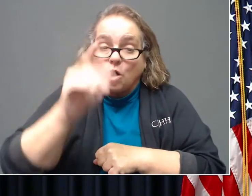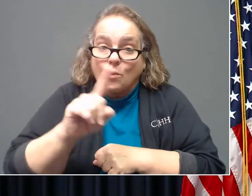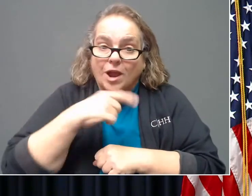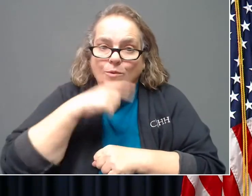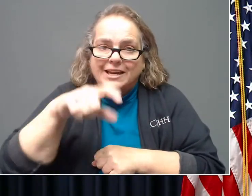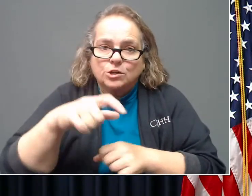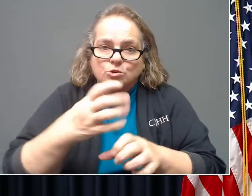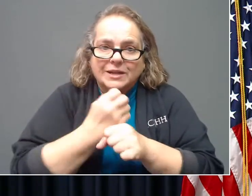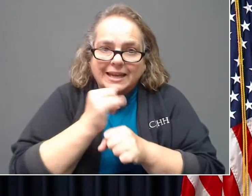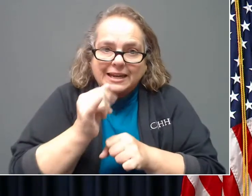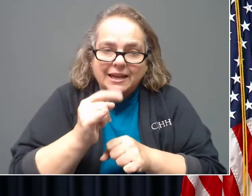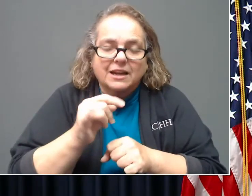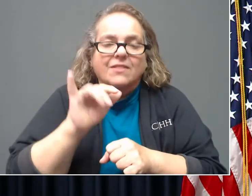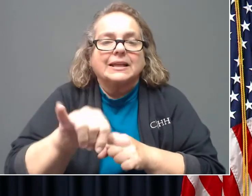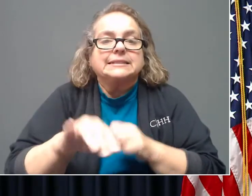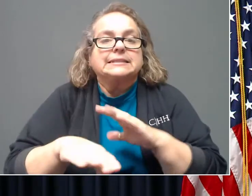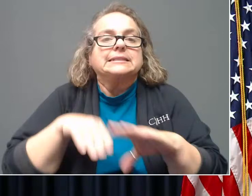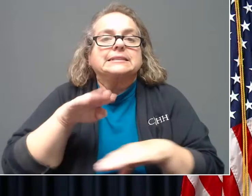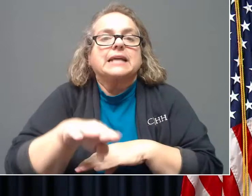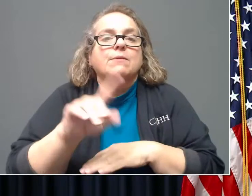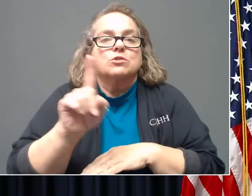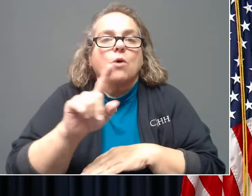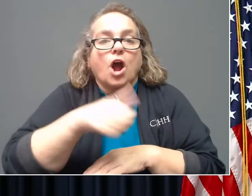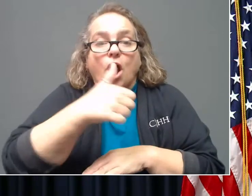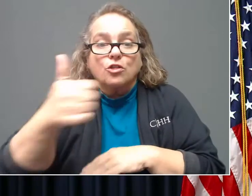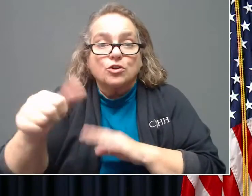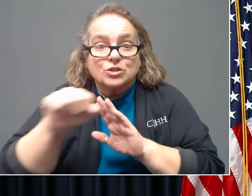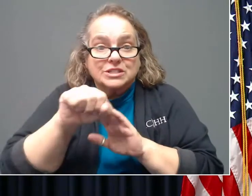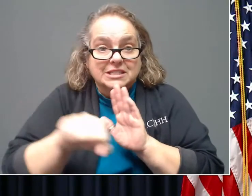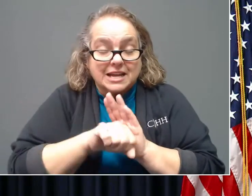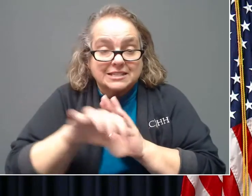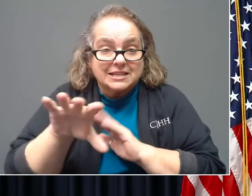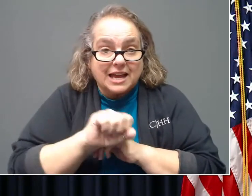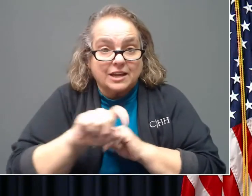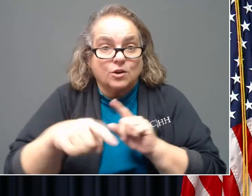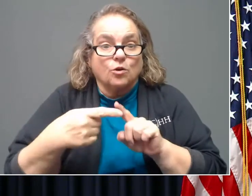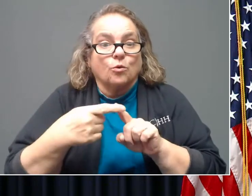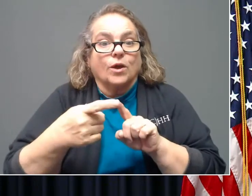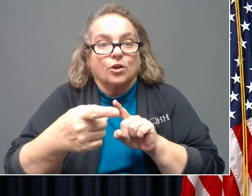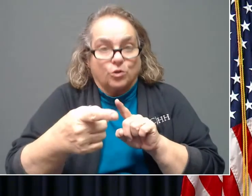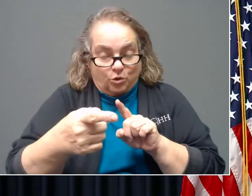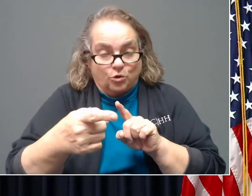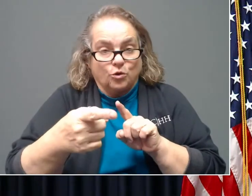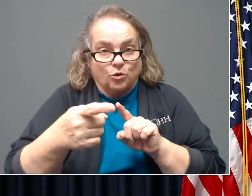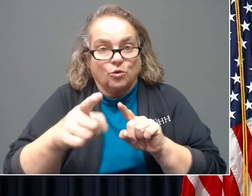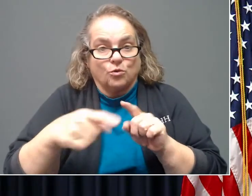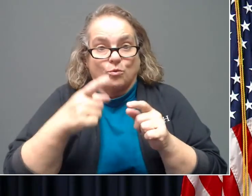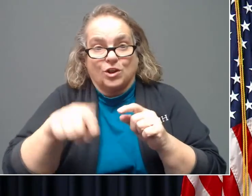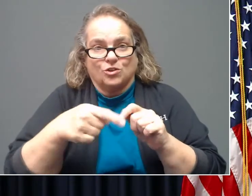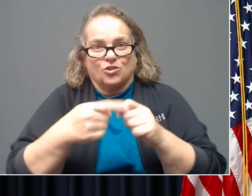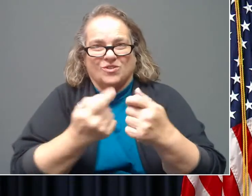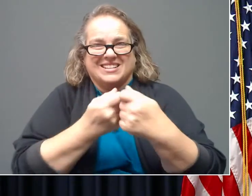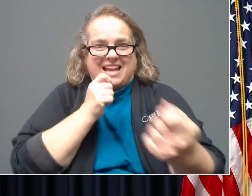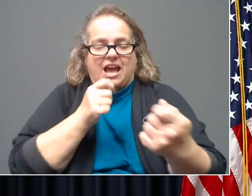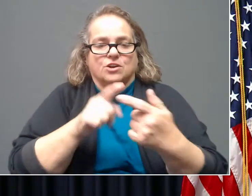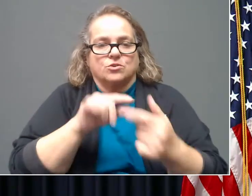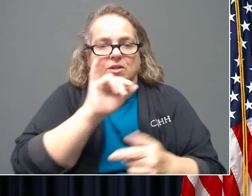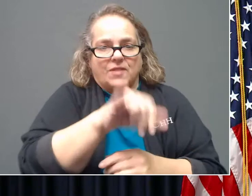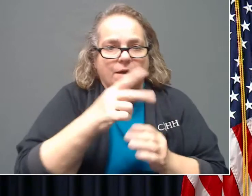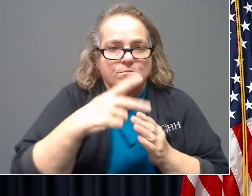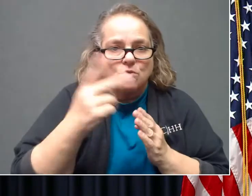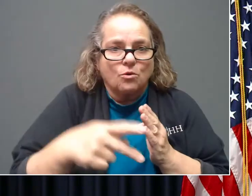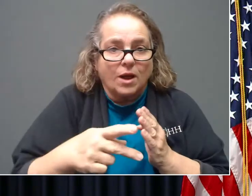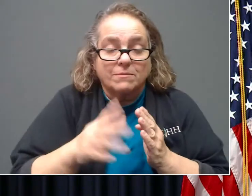steps that other states have taken when they have engaged in one of these programs. It's really